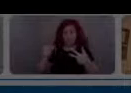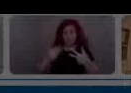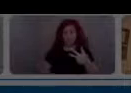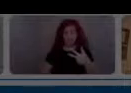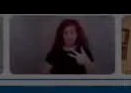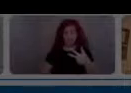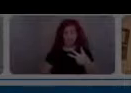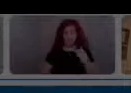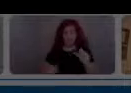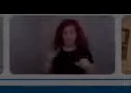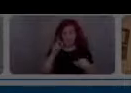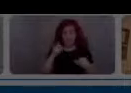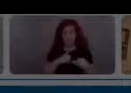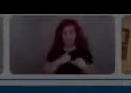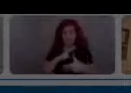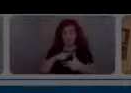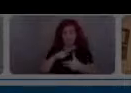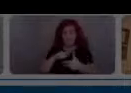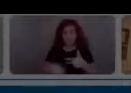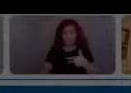hurry can you hear us